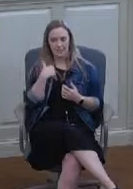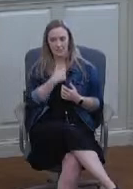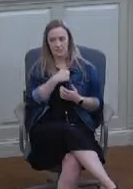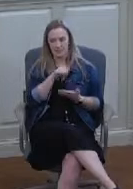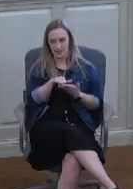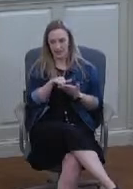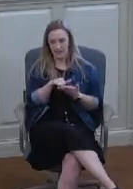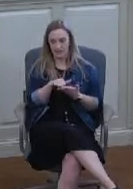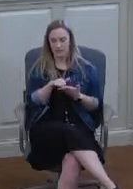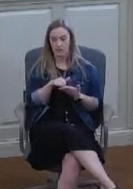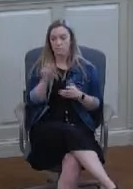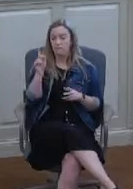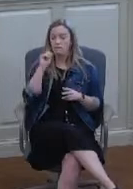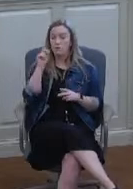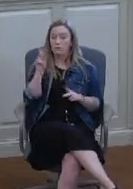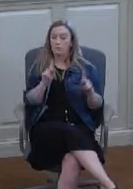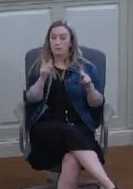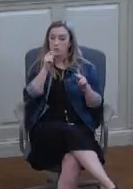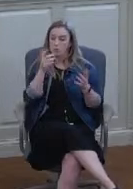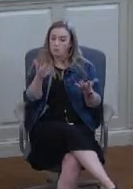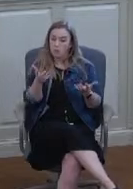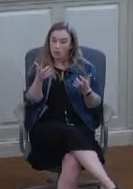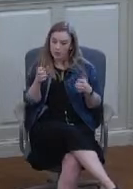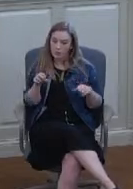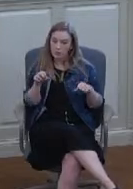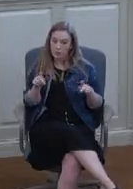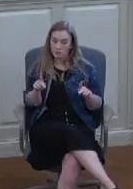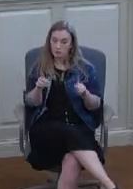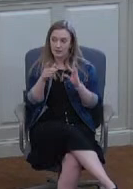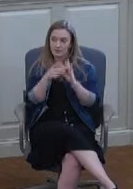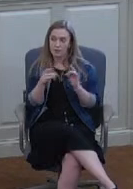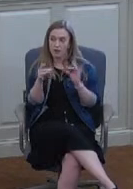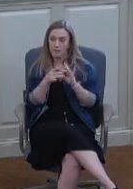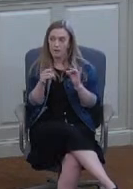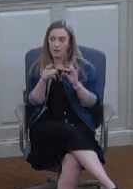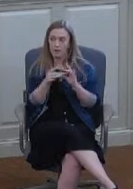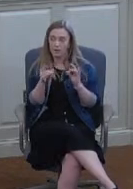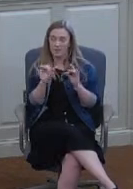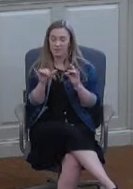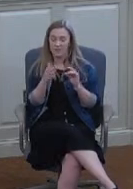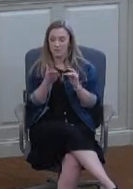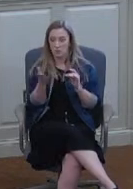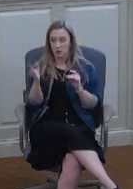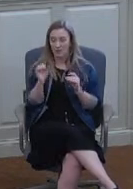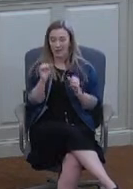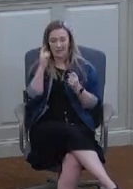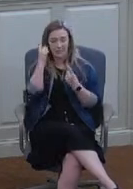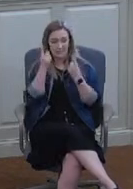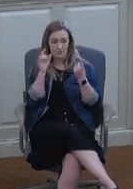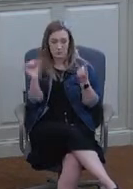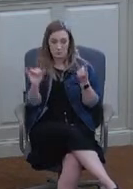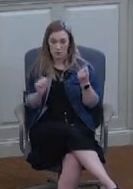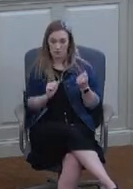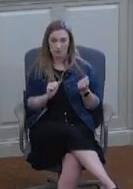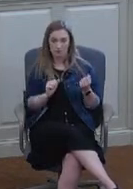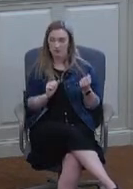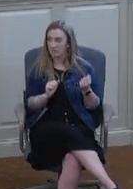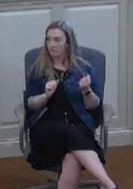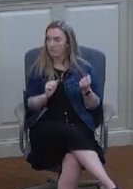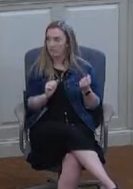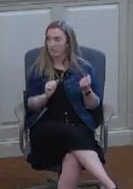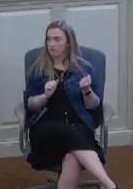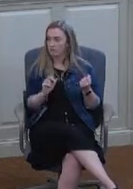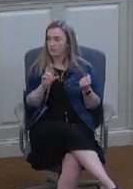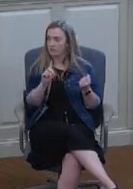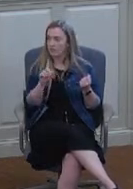So, for folks that want the opportunity to be heard, that's something you all can consider as well. Commissioner Cottle,